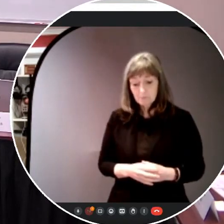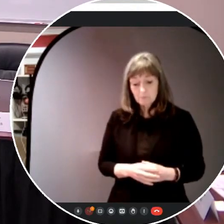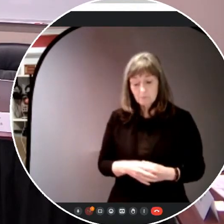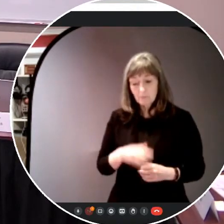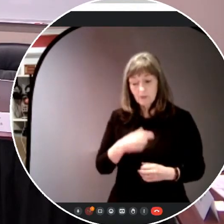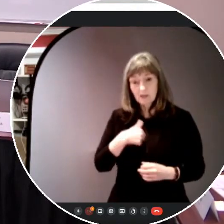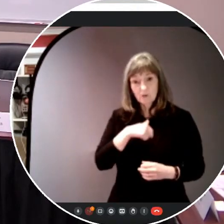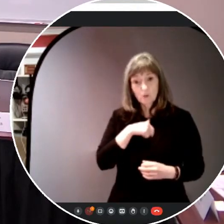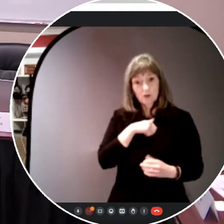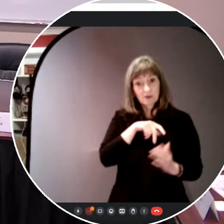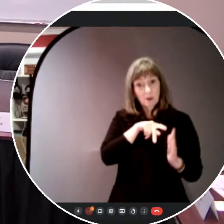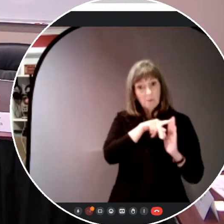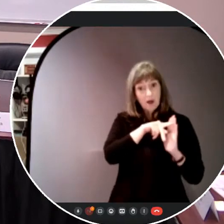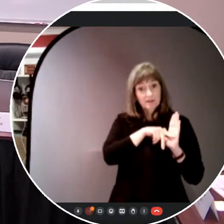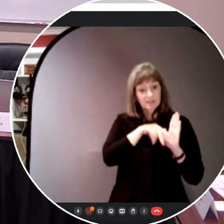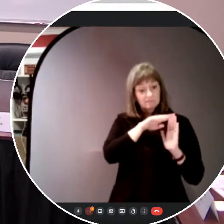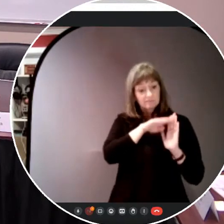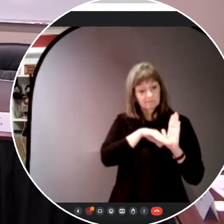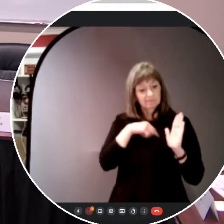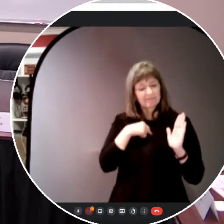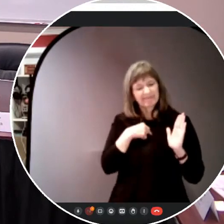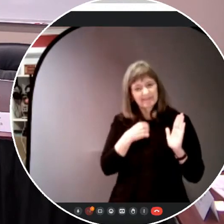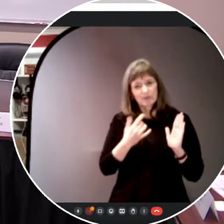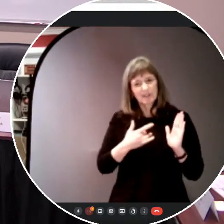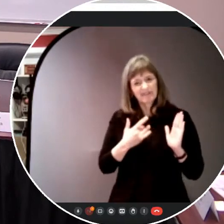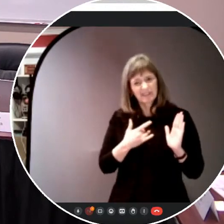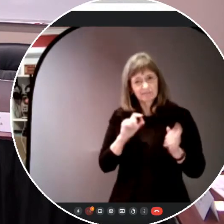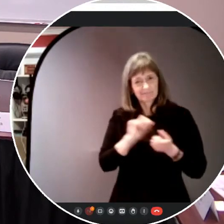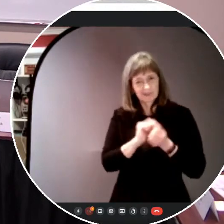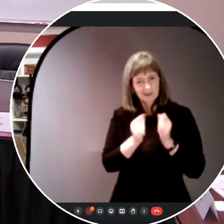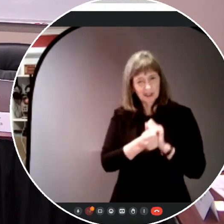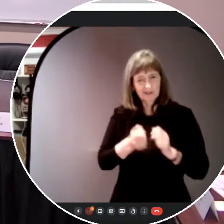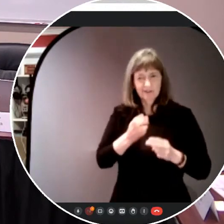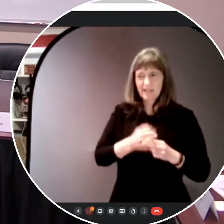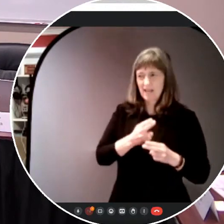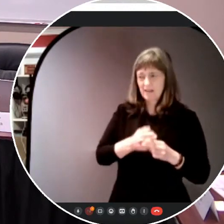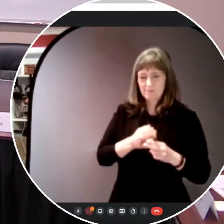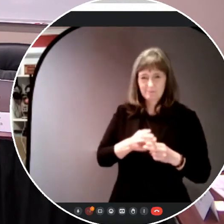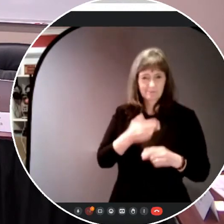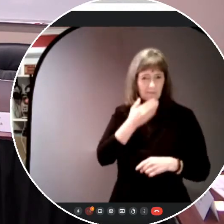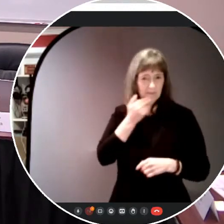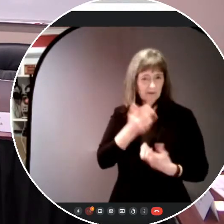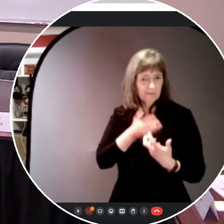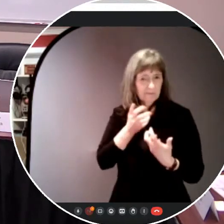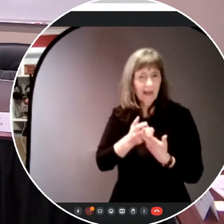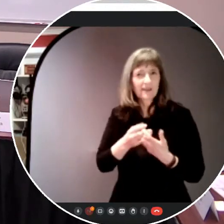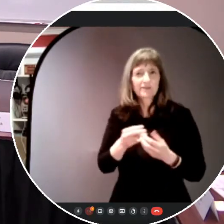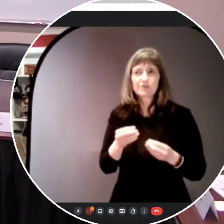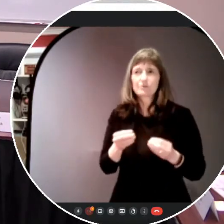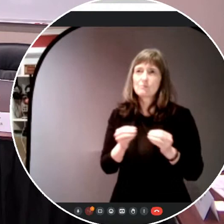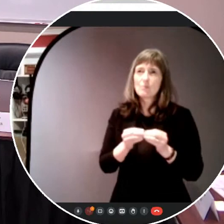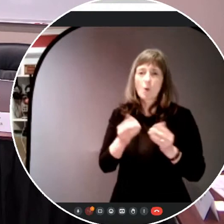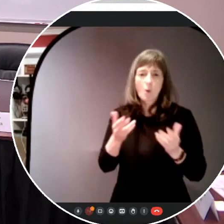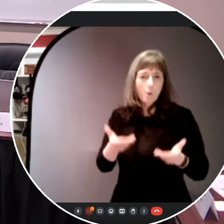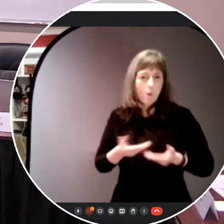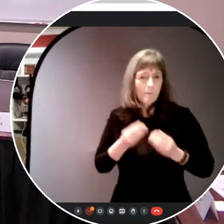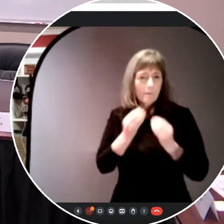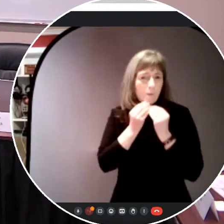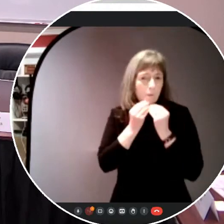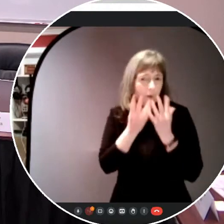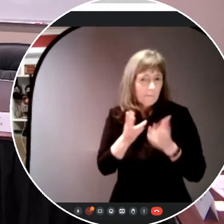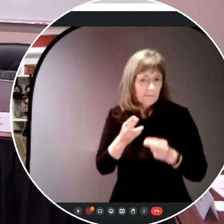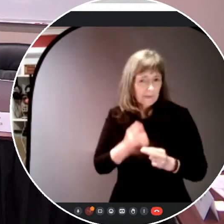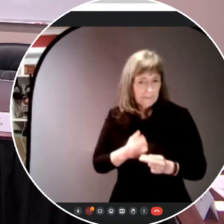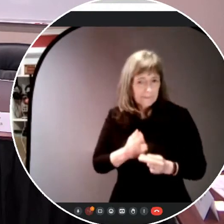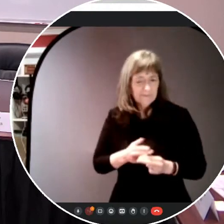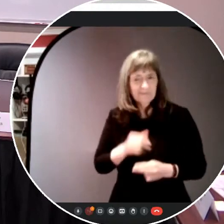to establish a name that's more indicative and more welcoming and for students than